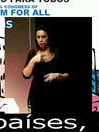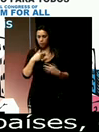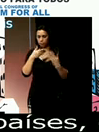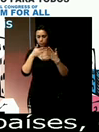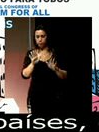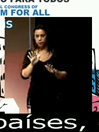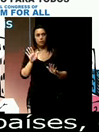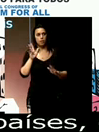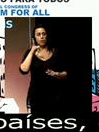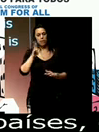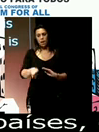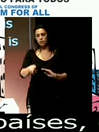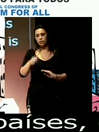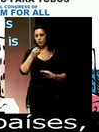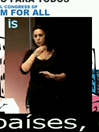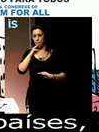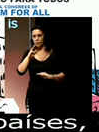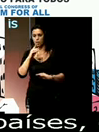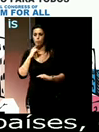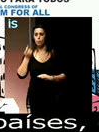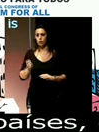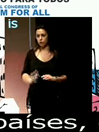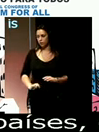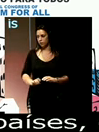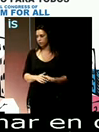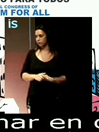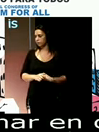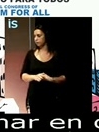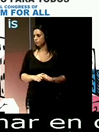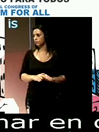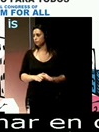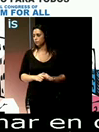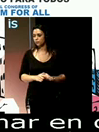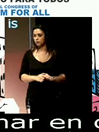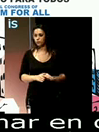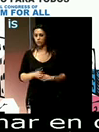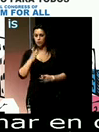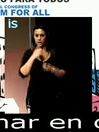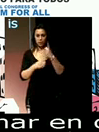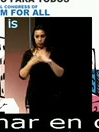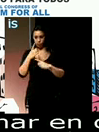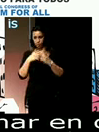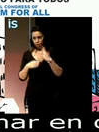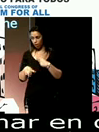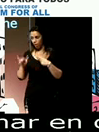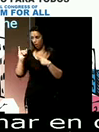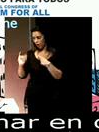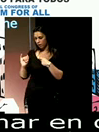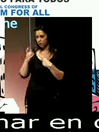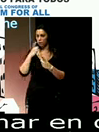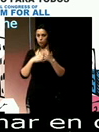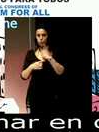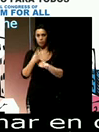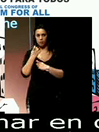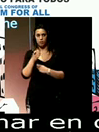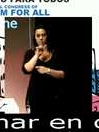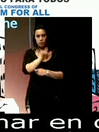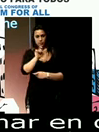need. Not only the end user, but the tour operators is made for tour operator at the